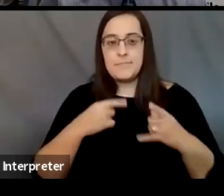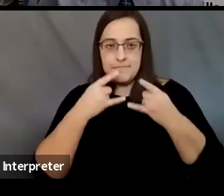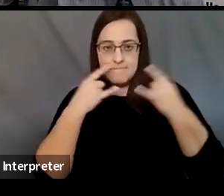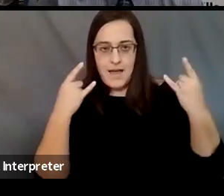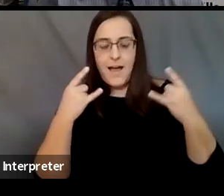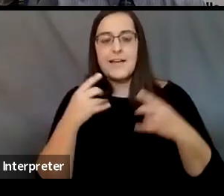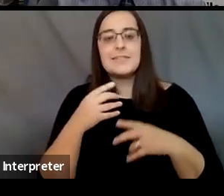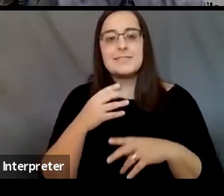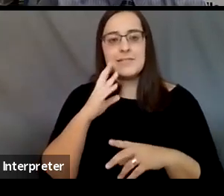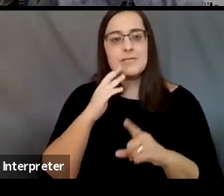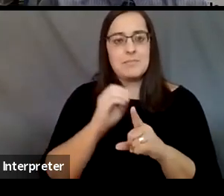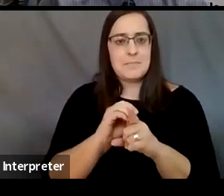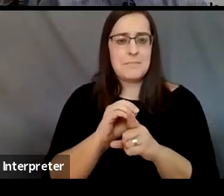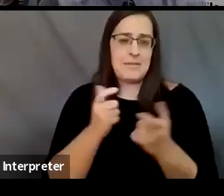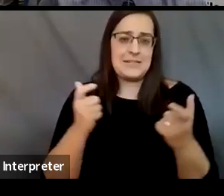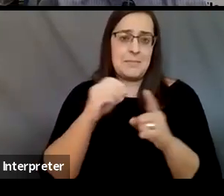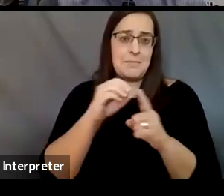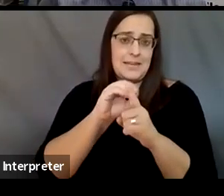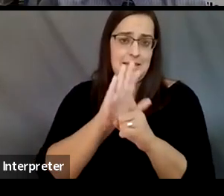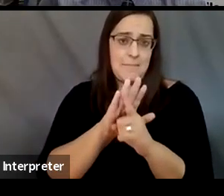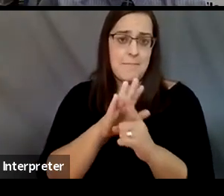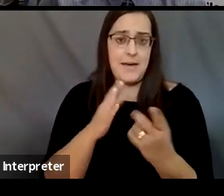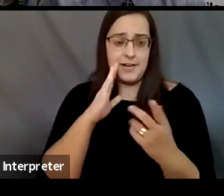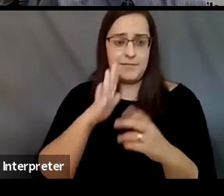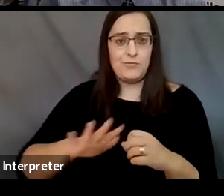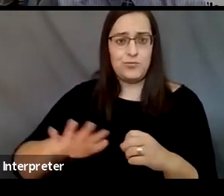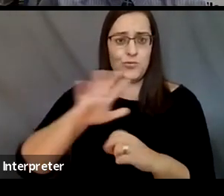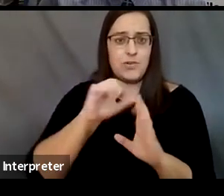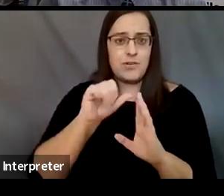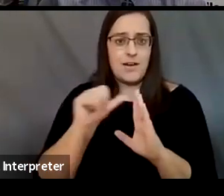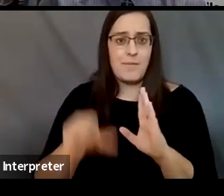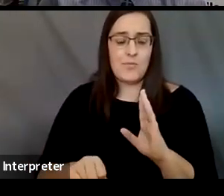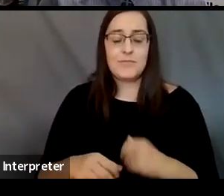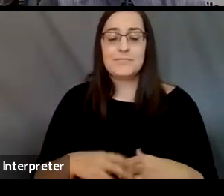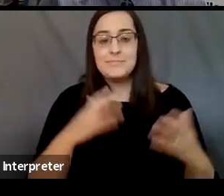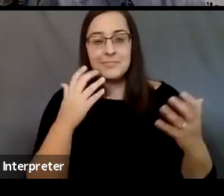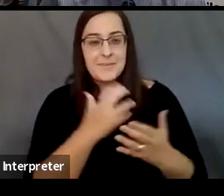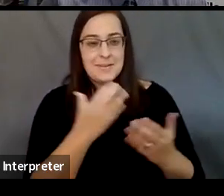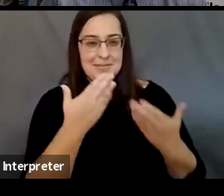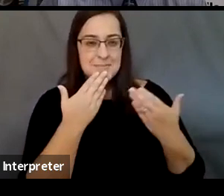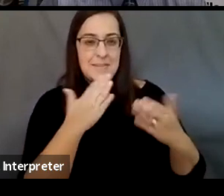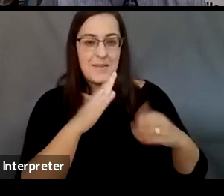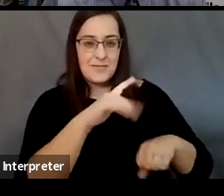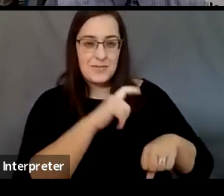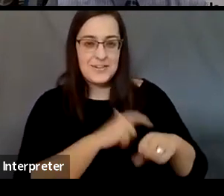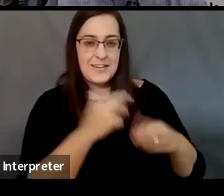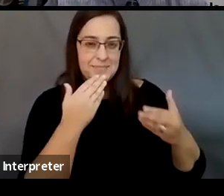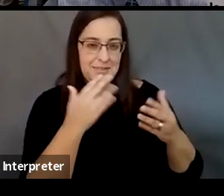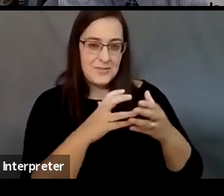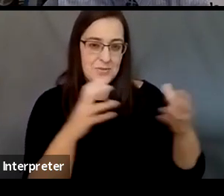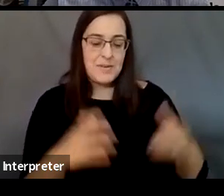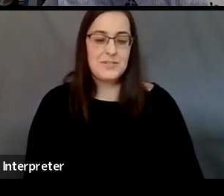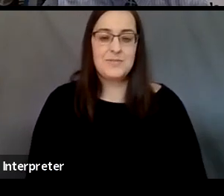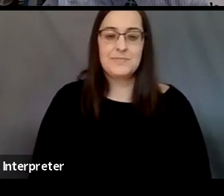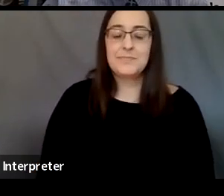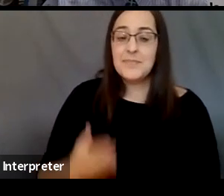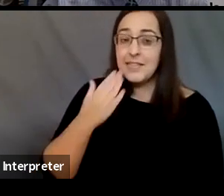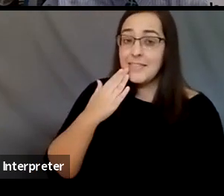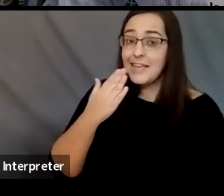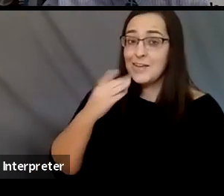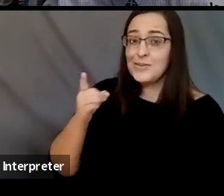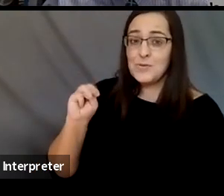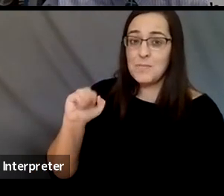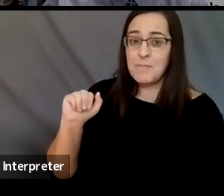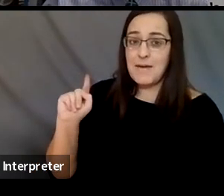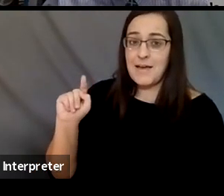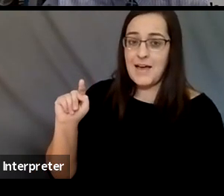of us together in the community. Okay, awesome. I appreciate everyone's time. Thank you so much. Thank you, Matt.